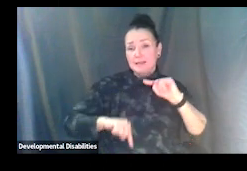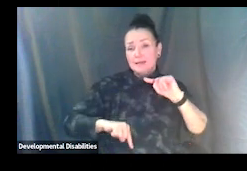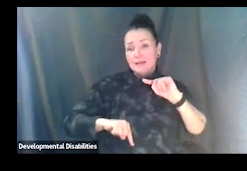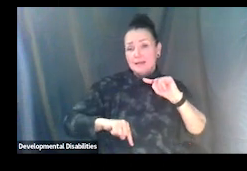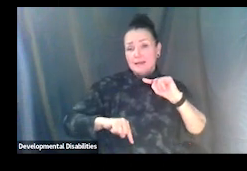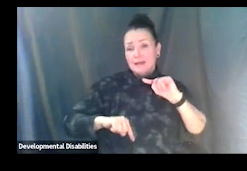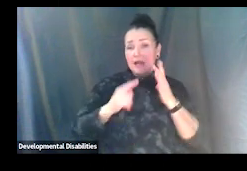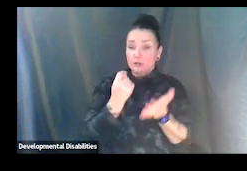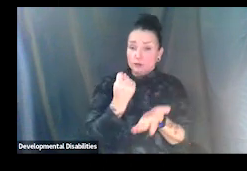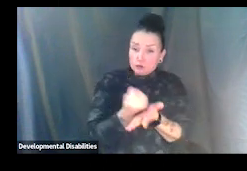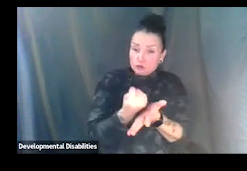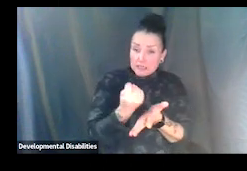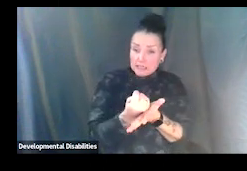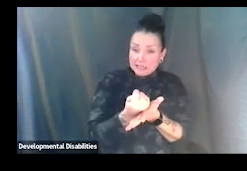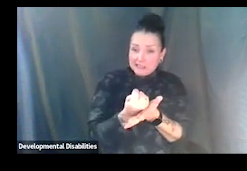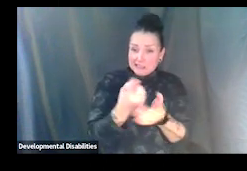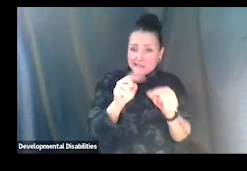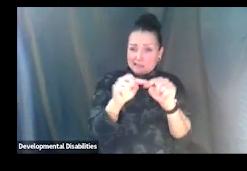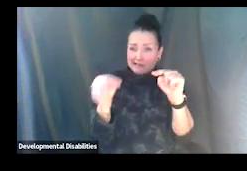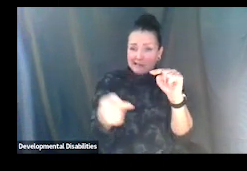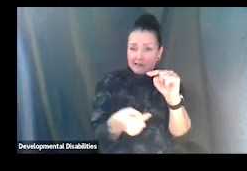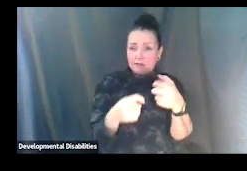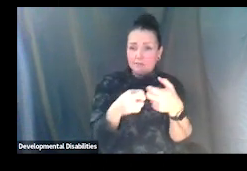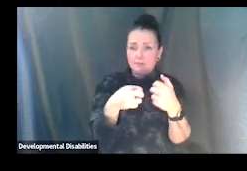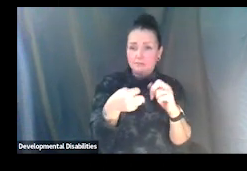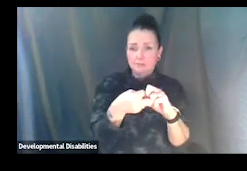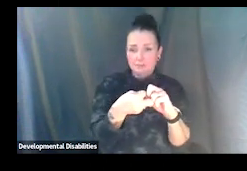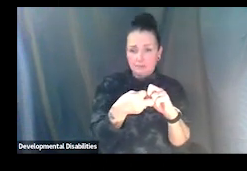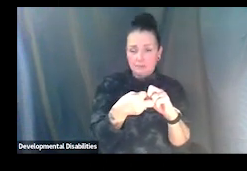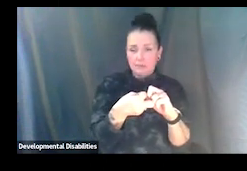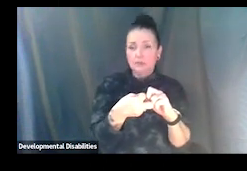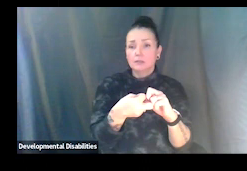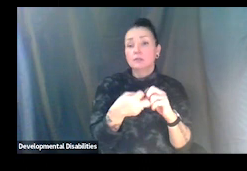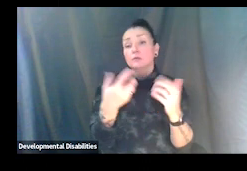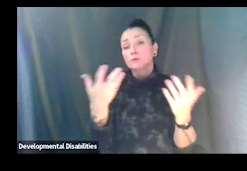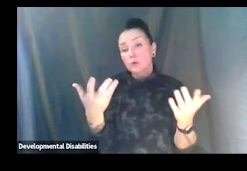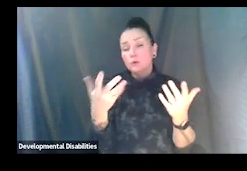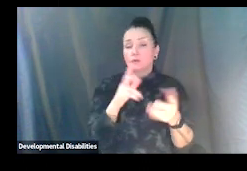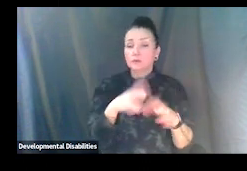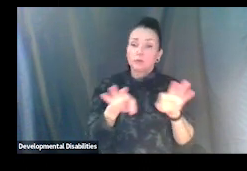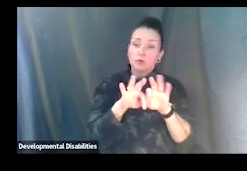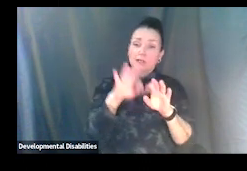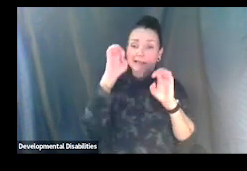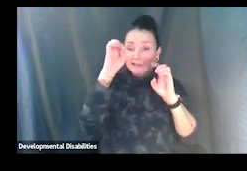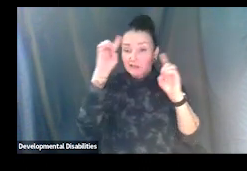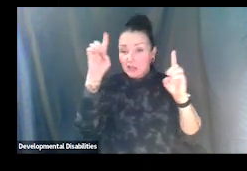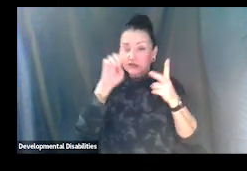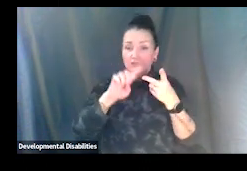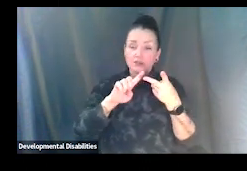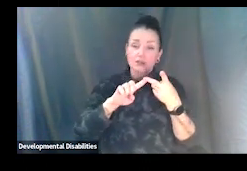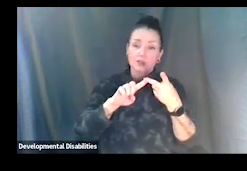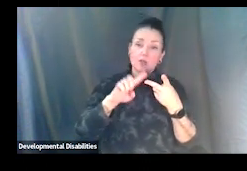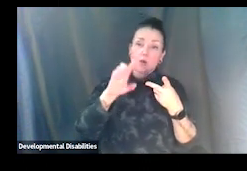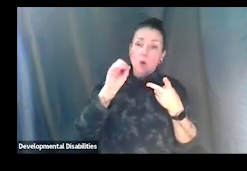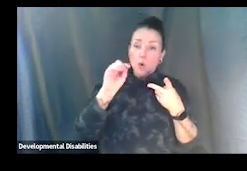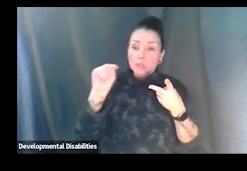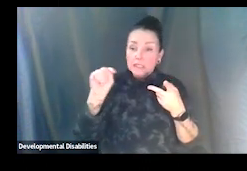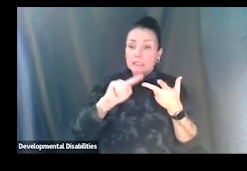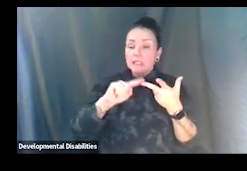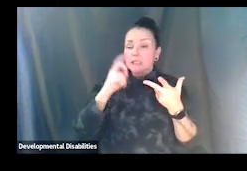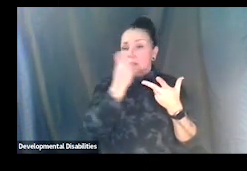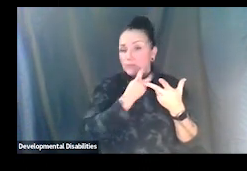ultimately then the most important treatment should be things like education, speech and language therapy, occupational therapy,